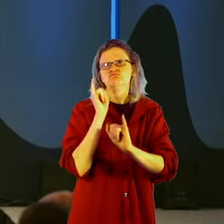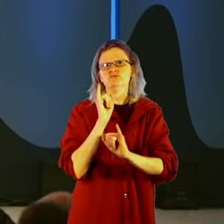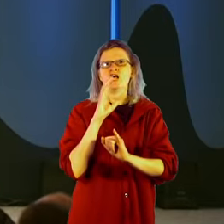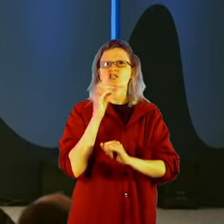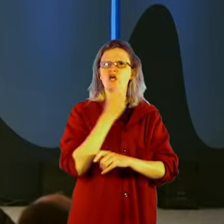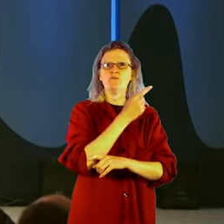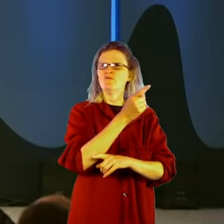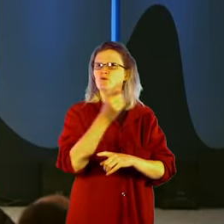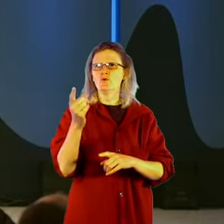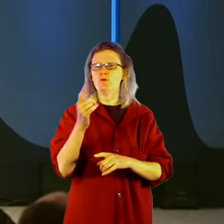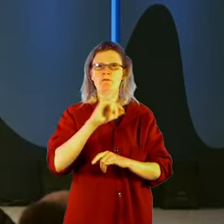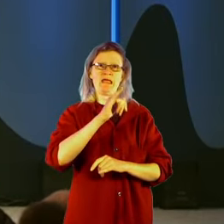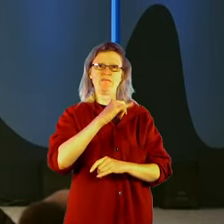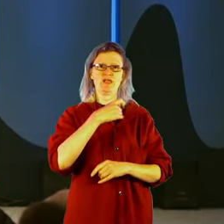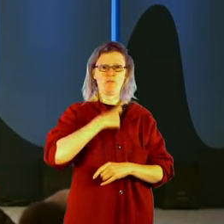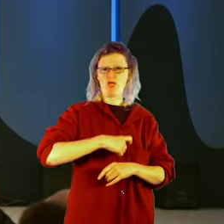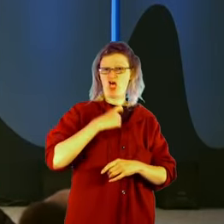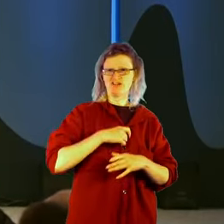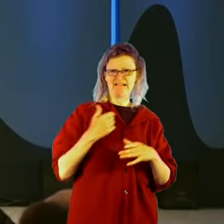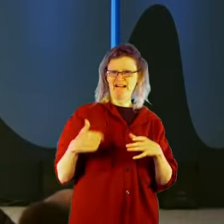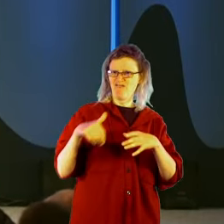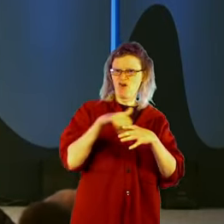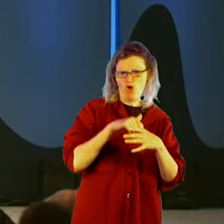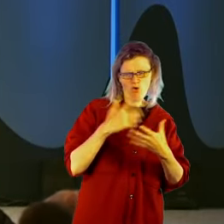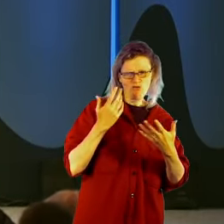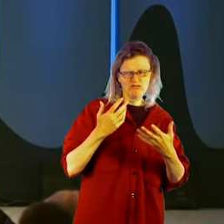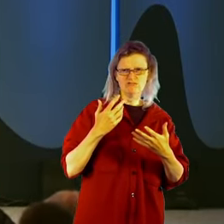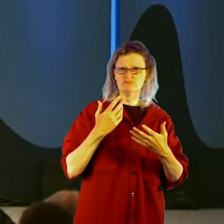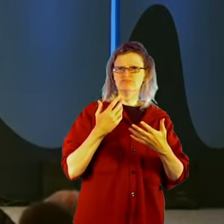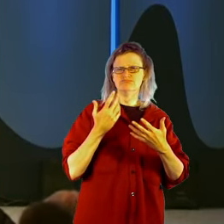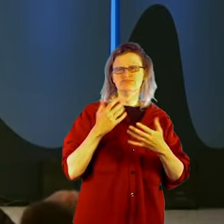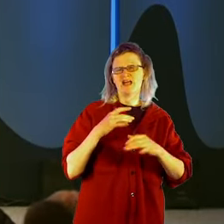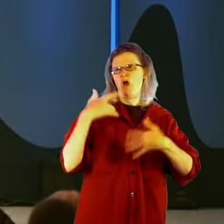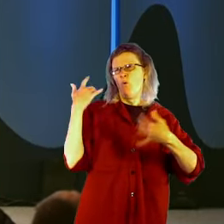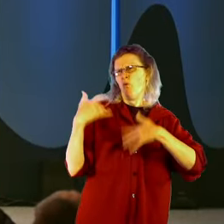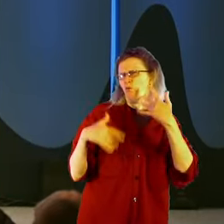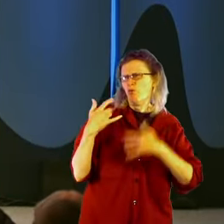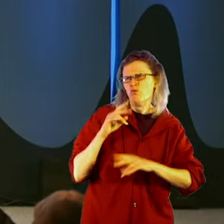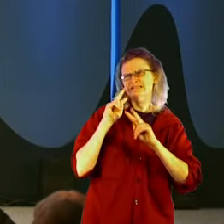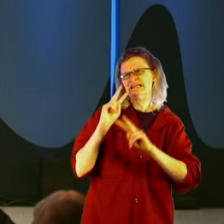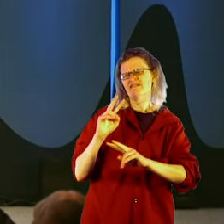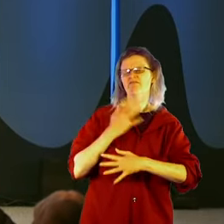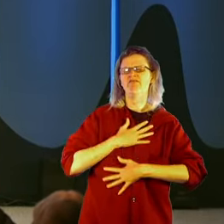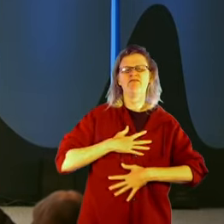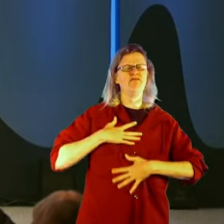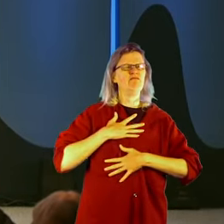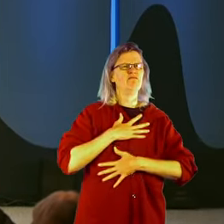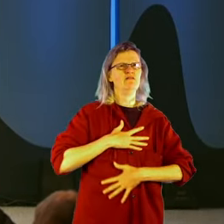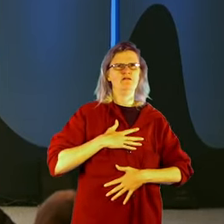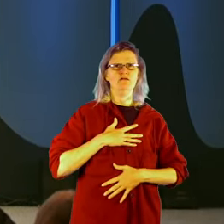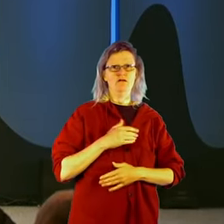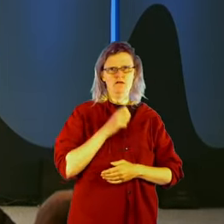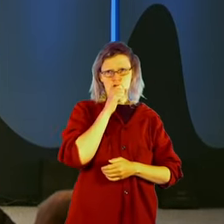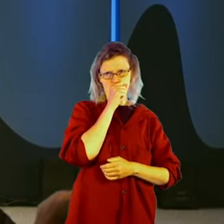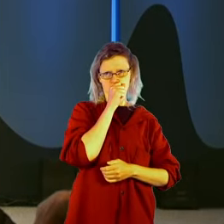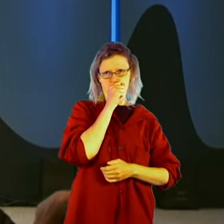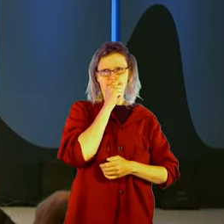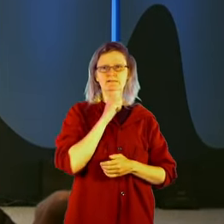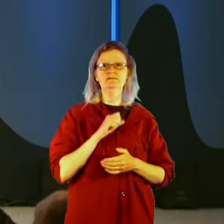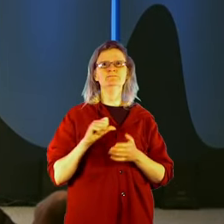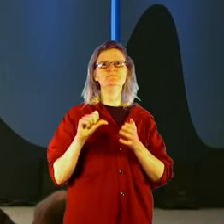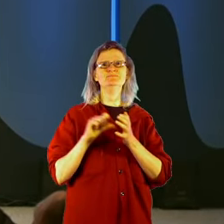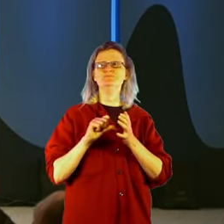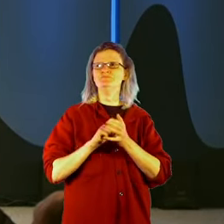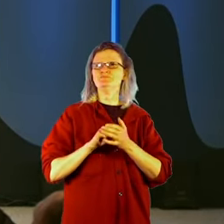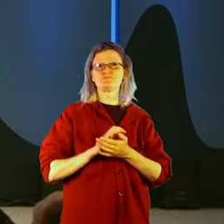been personal involvement with that at great cost. It's hard, isn't it? I had to stop watching